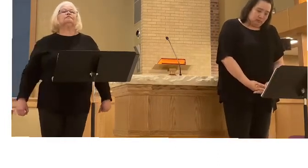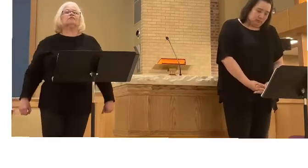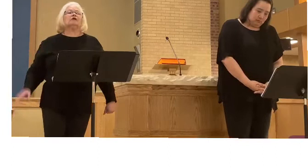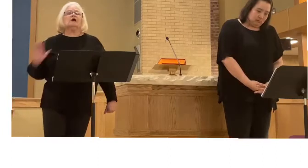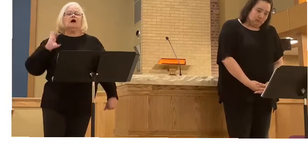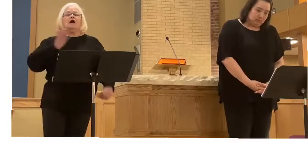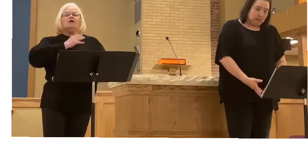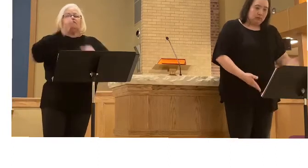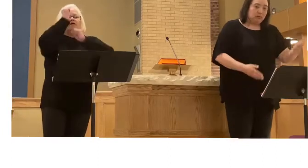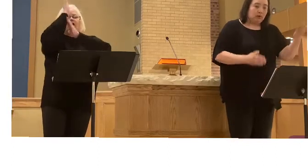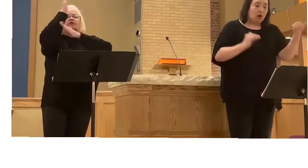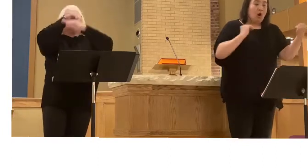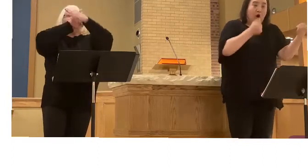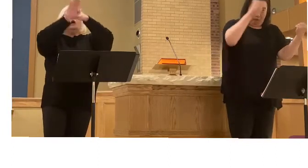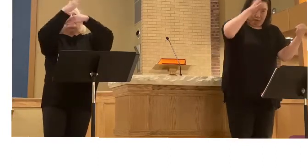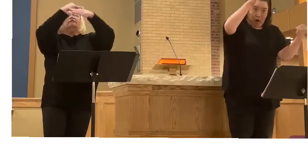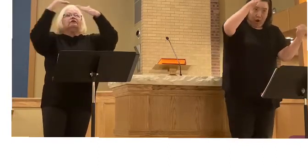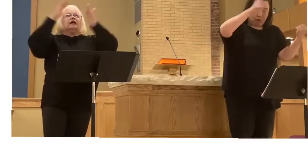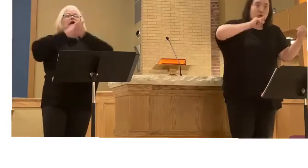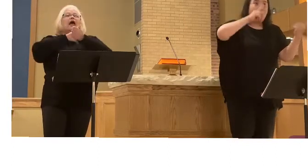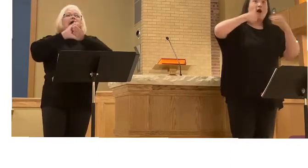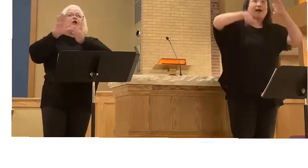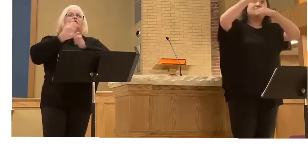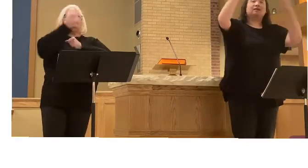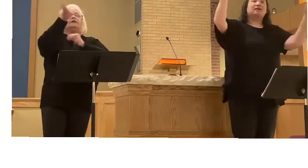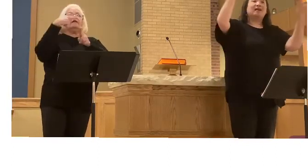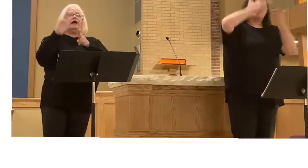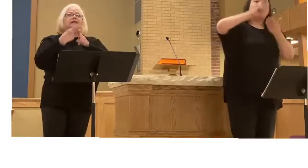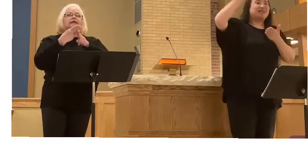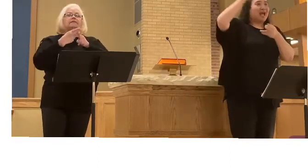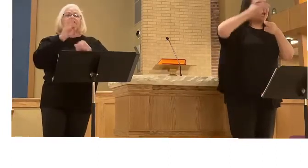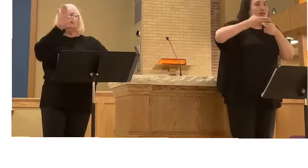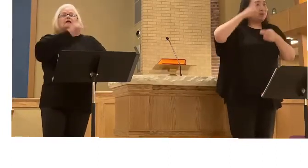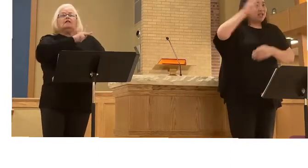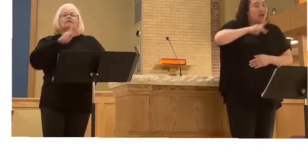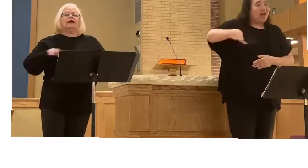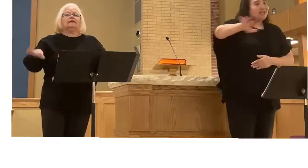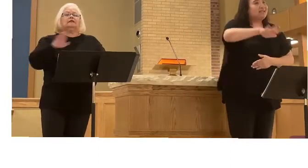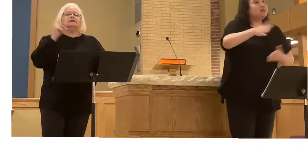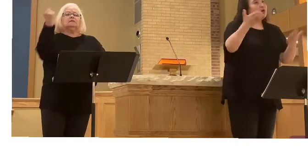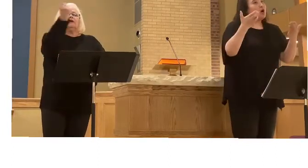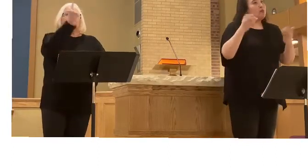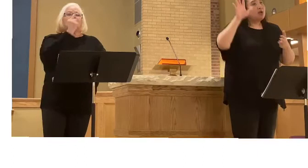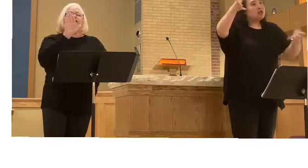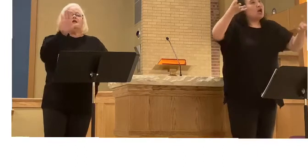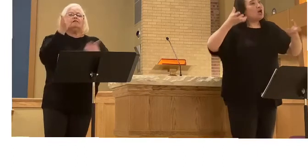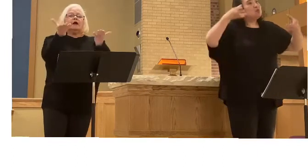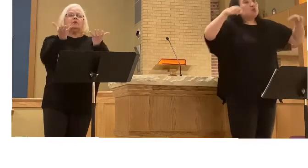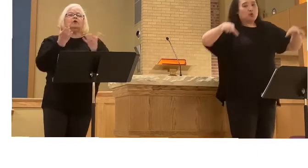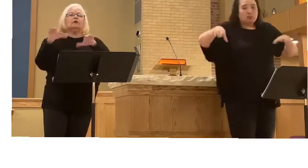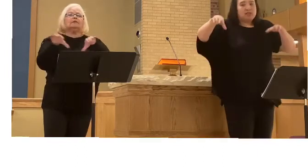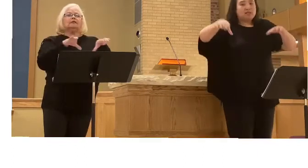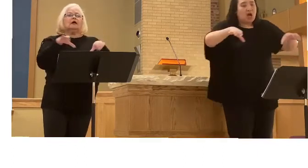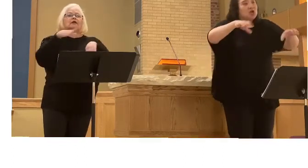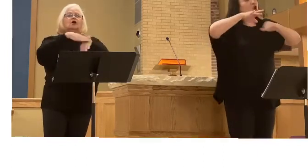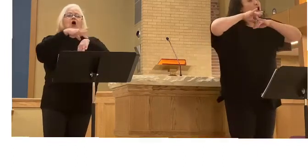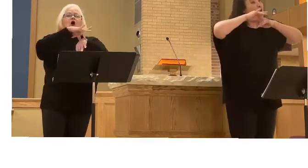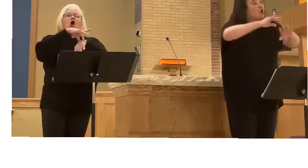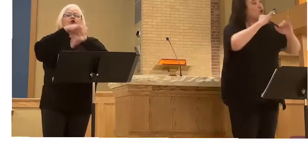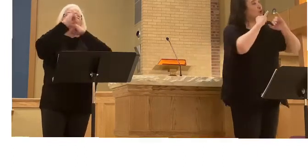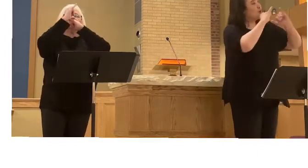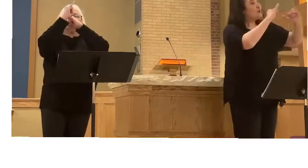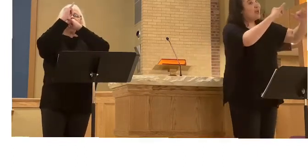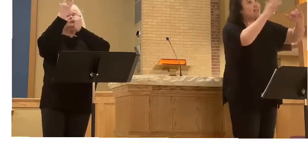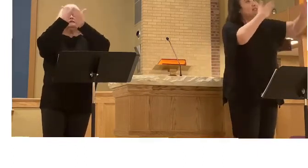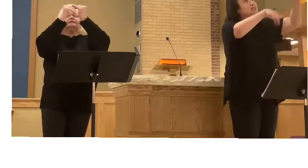Our Father, who art in heaven, hallowed be thy name. Thy kingdom come, thy will be done,